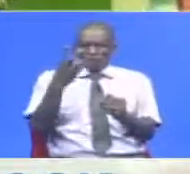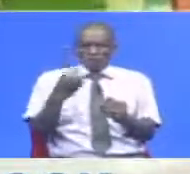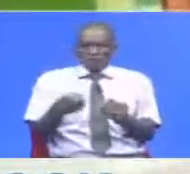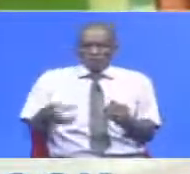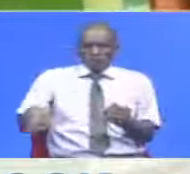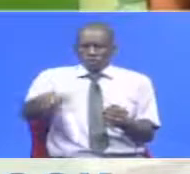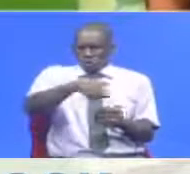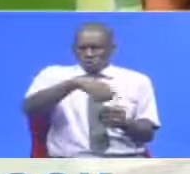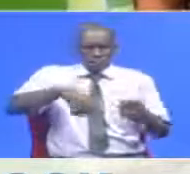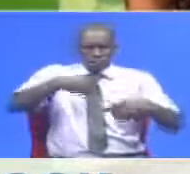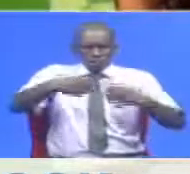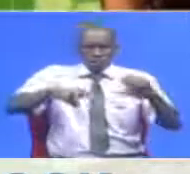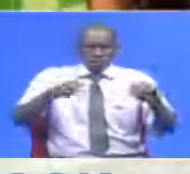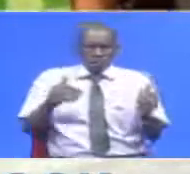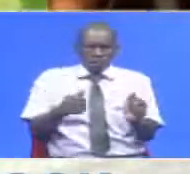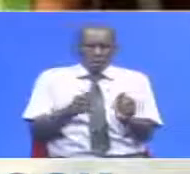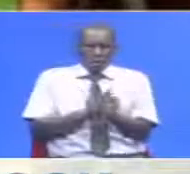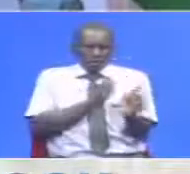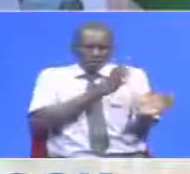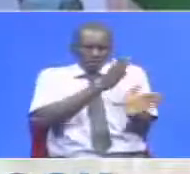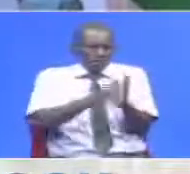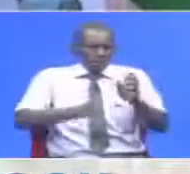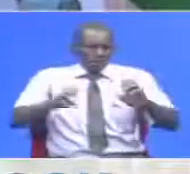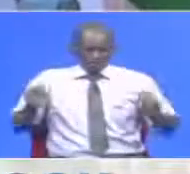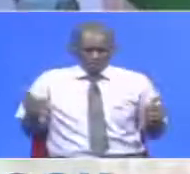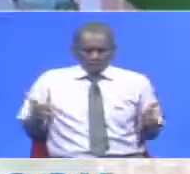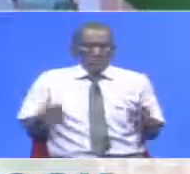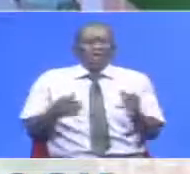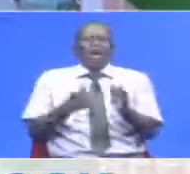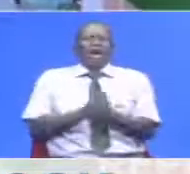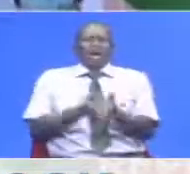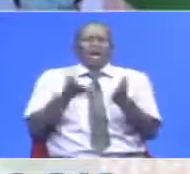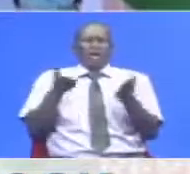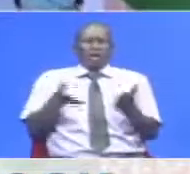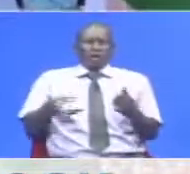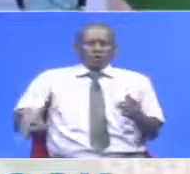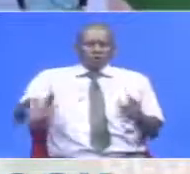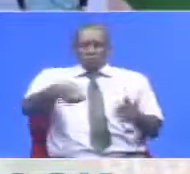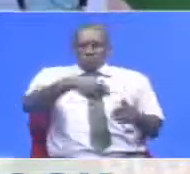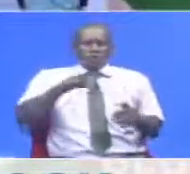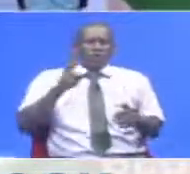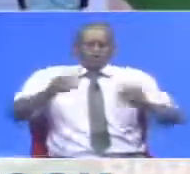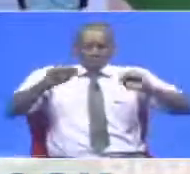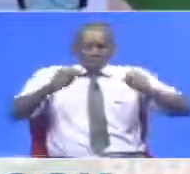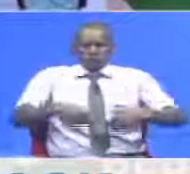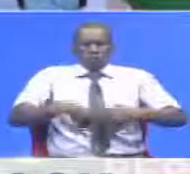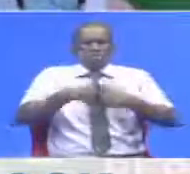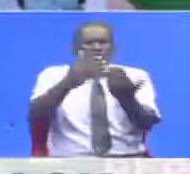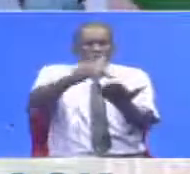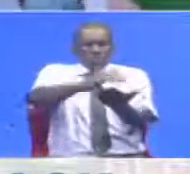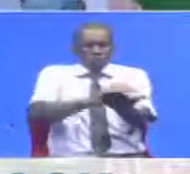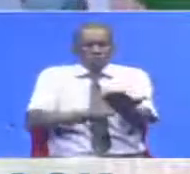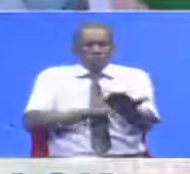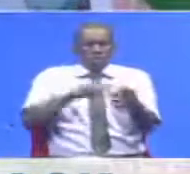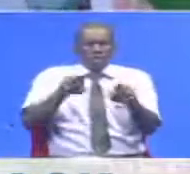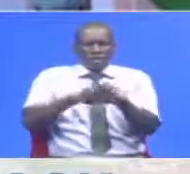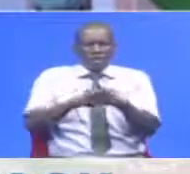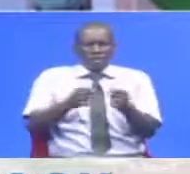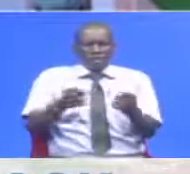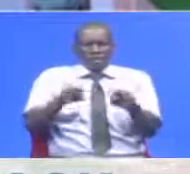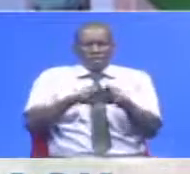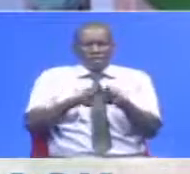to speed with the preparations, and we were able to submit the report as required